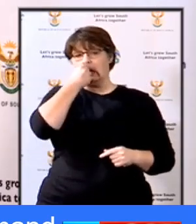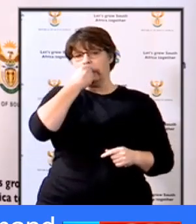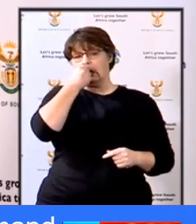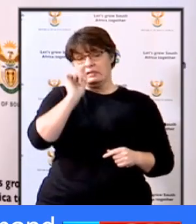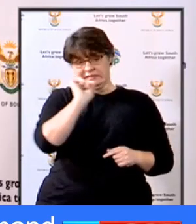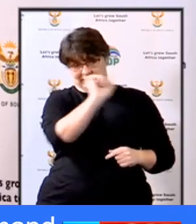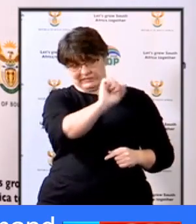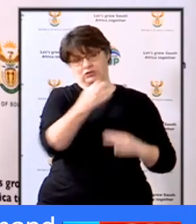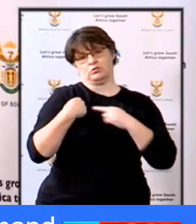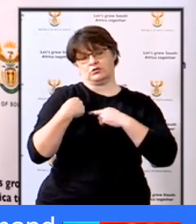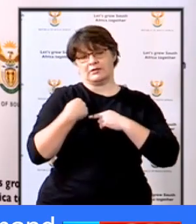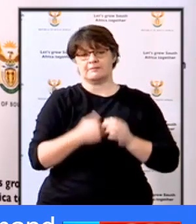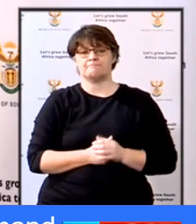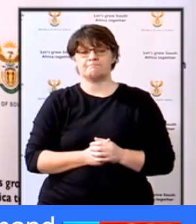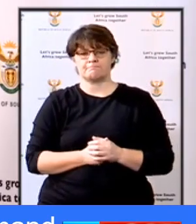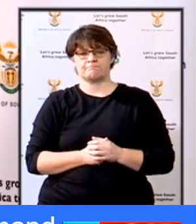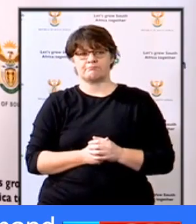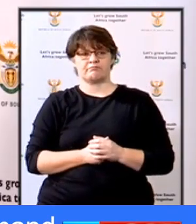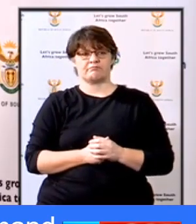Thank you very much.